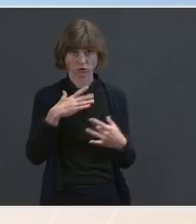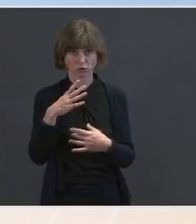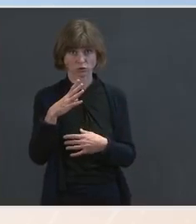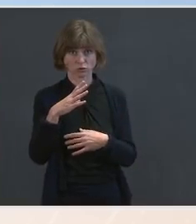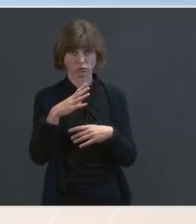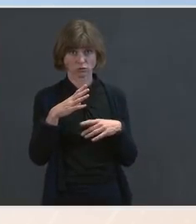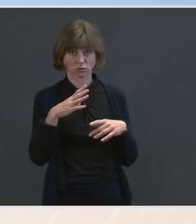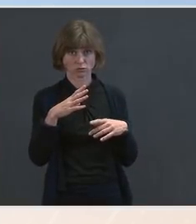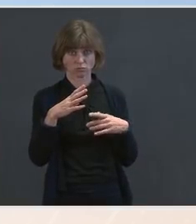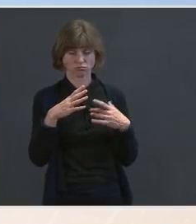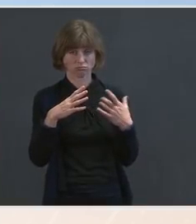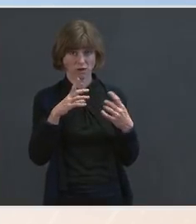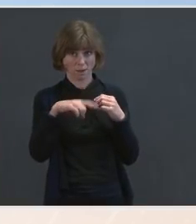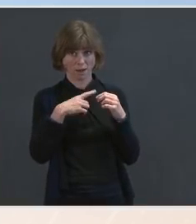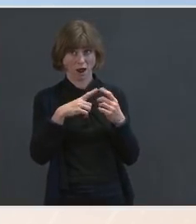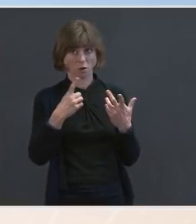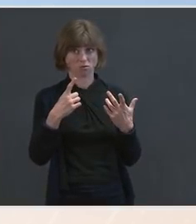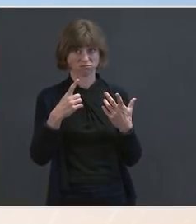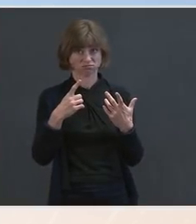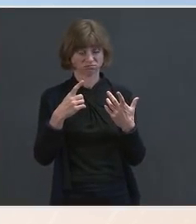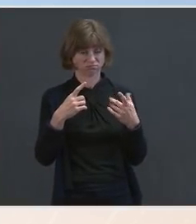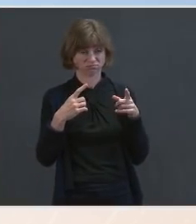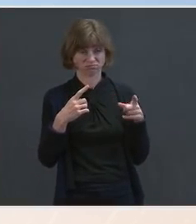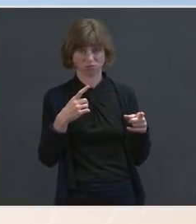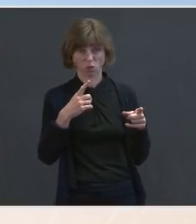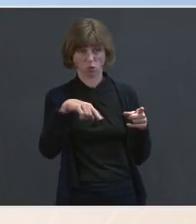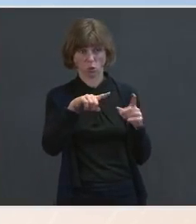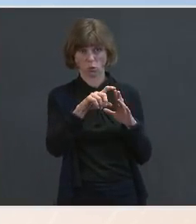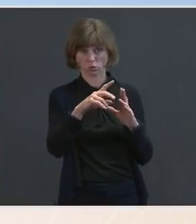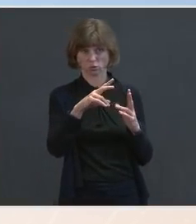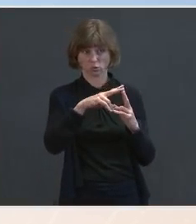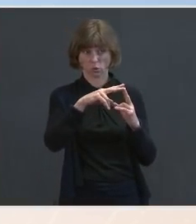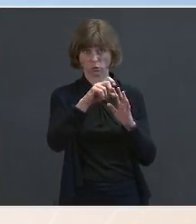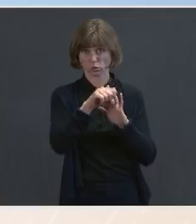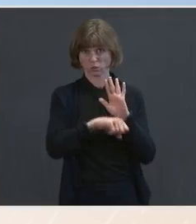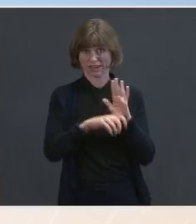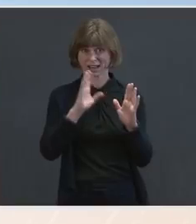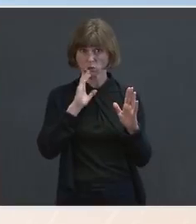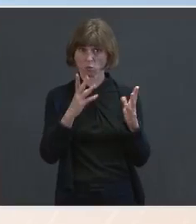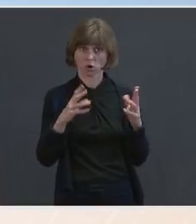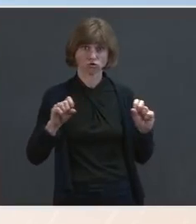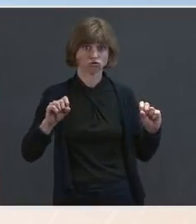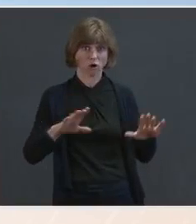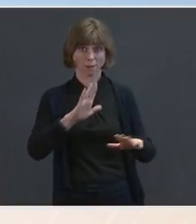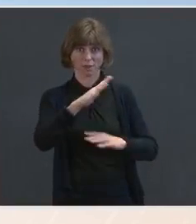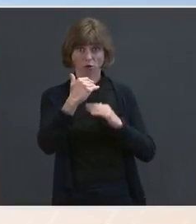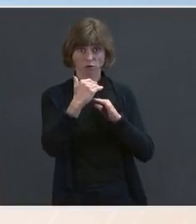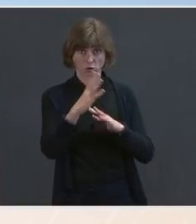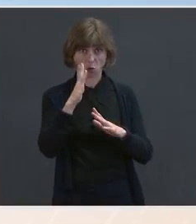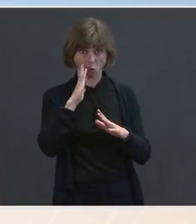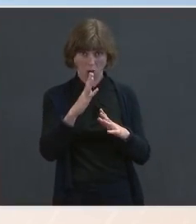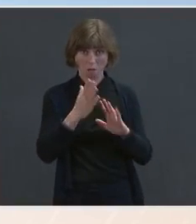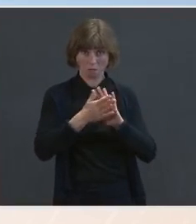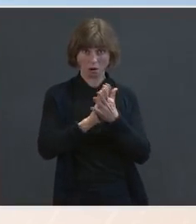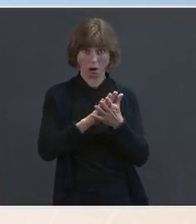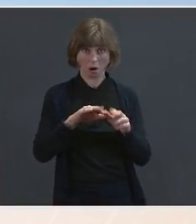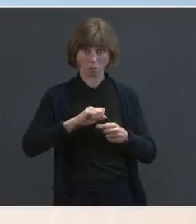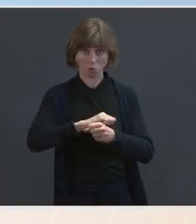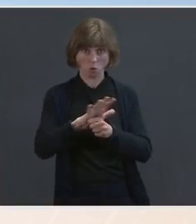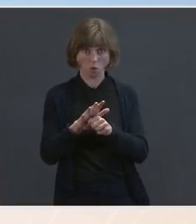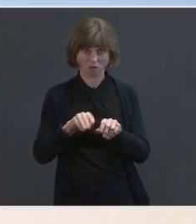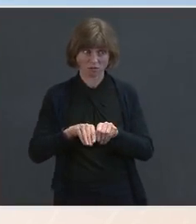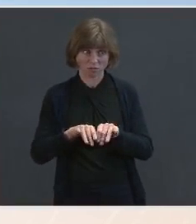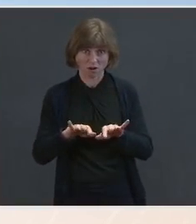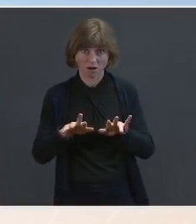will lead to these COVID variants to spread more? Well, one of the reasons that our health and